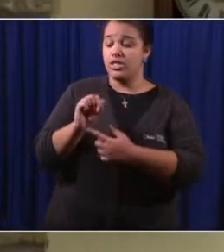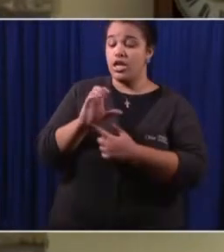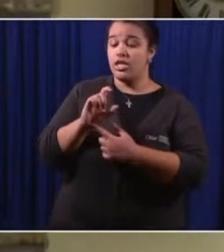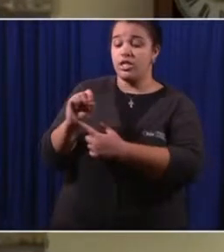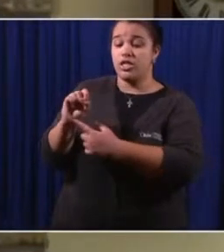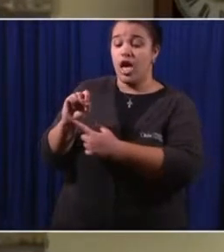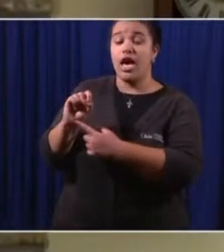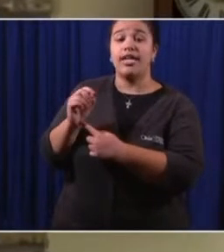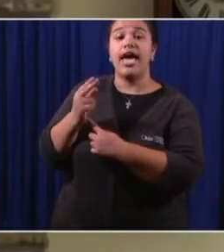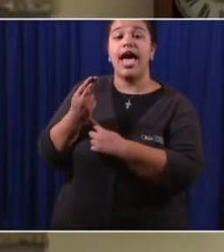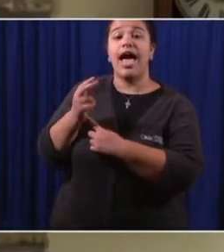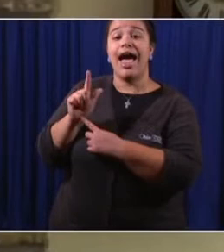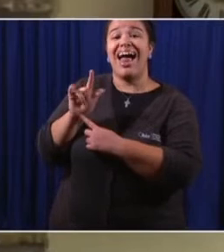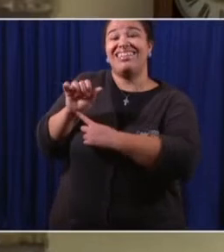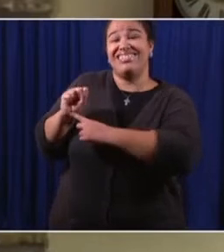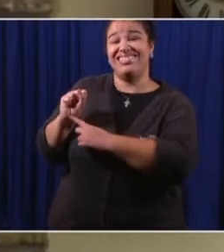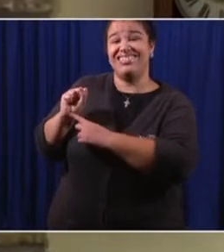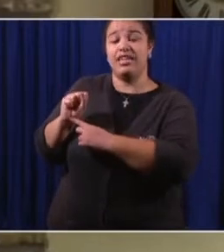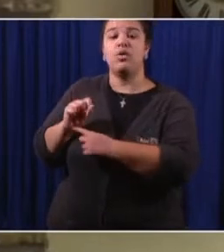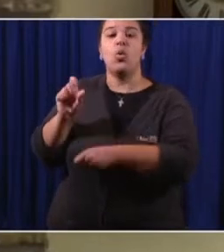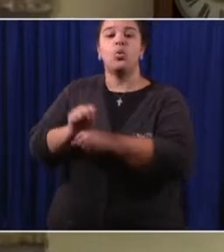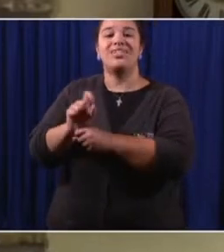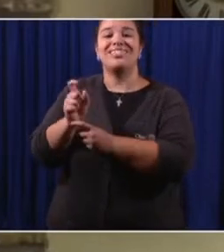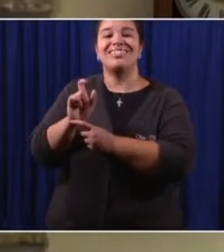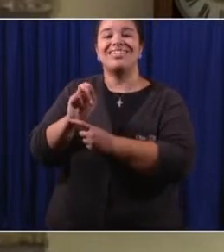the Xenia Daily Gazette.